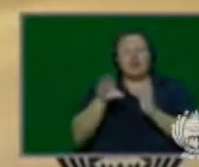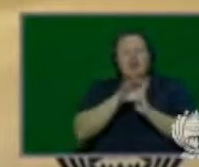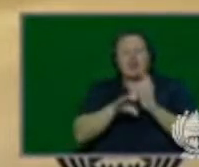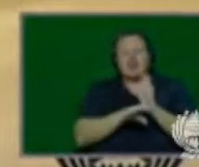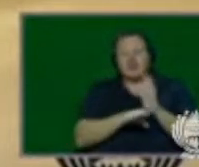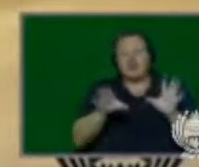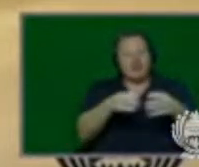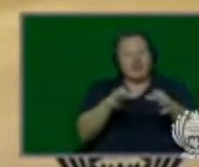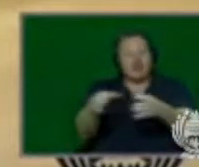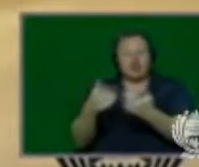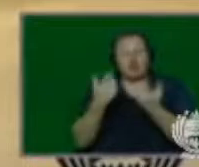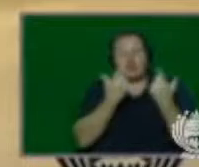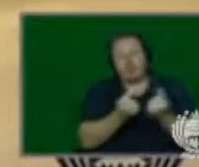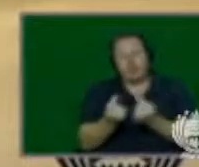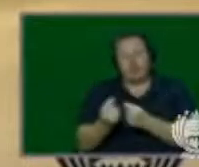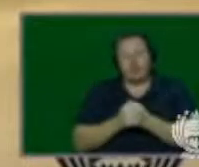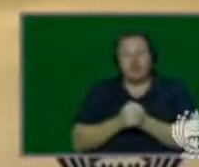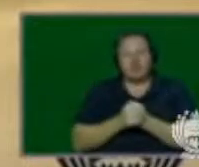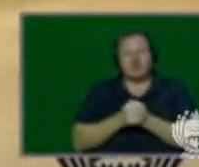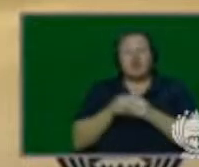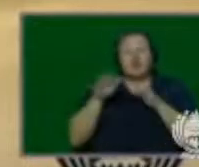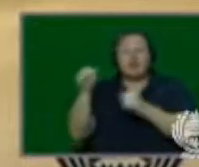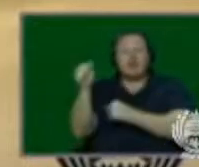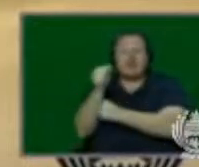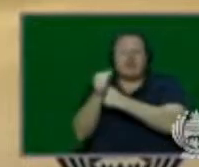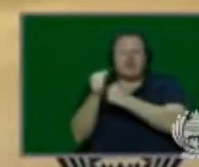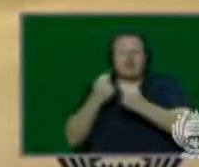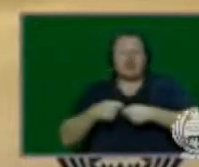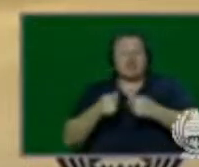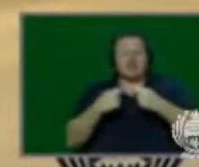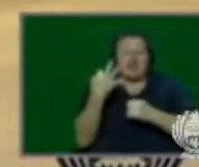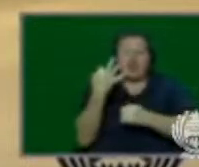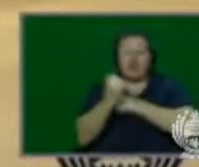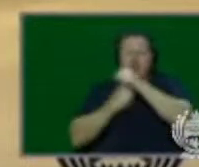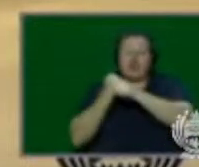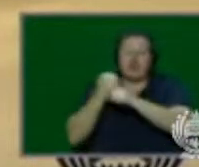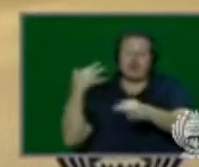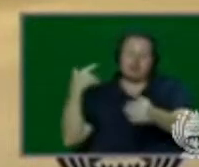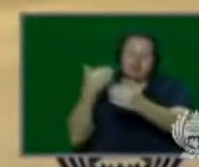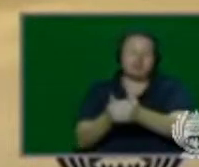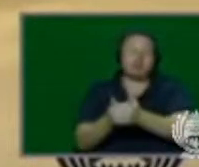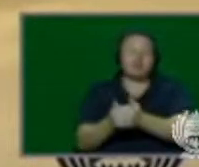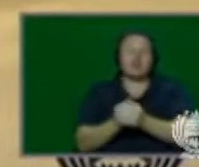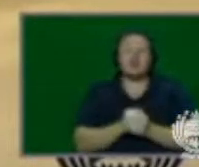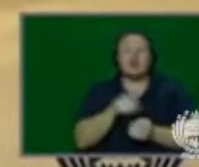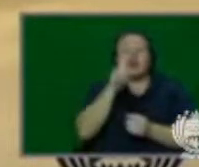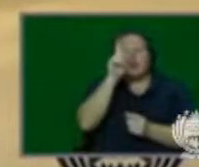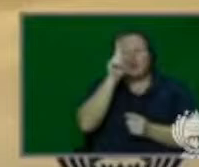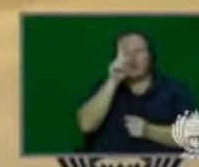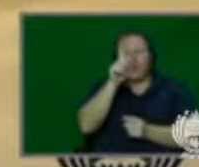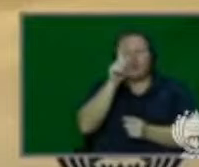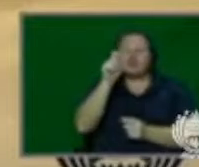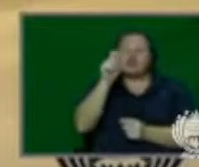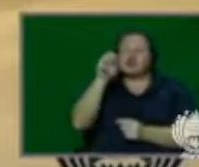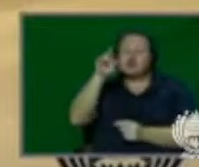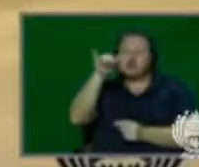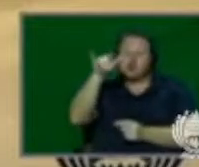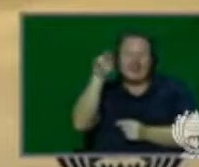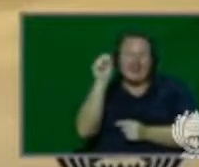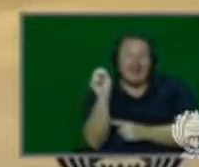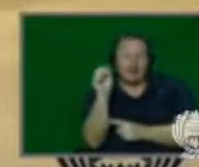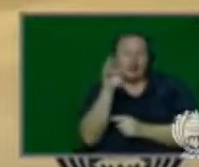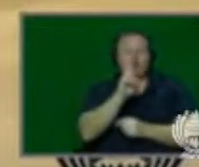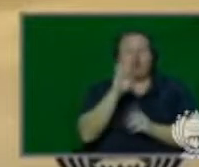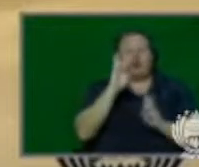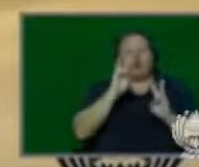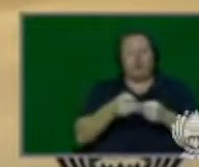Public infrastructure spending over the next 3 years will amount to more than 1 trillion rand.